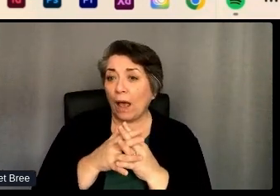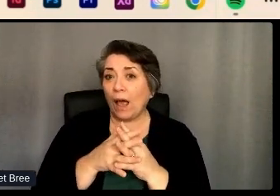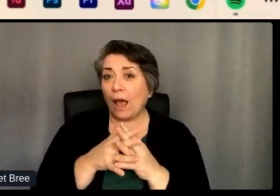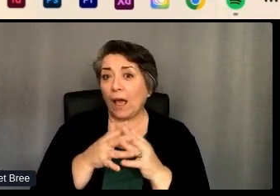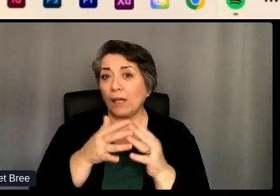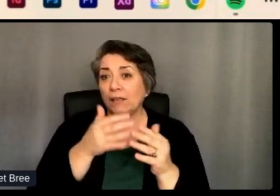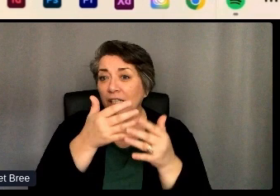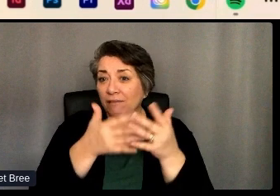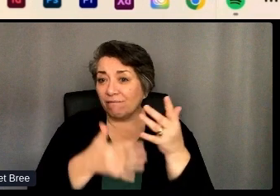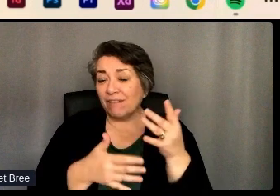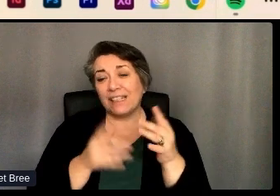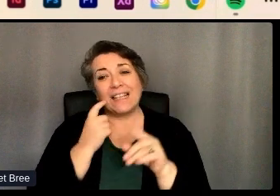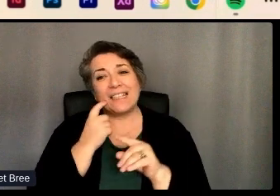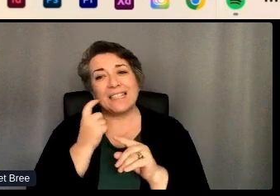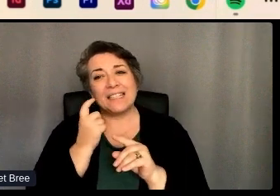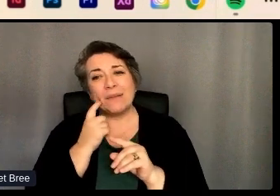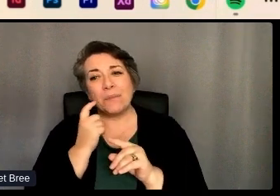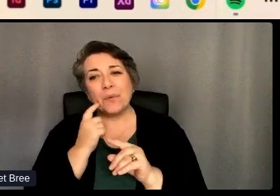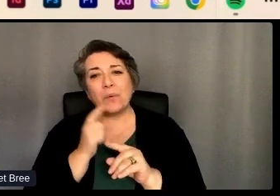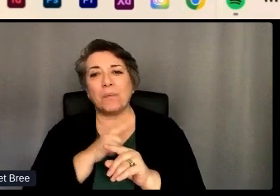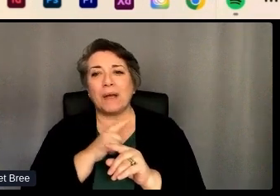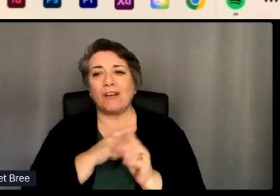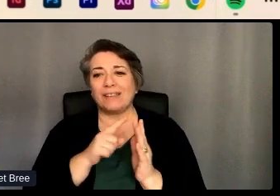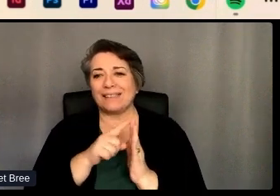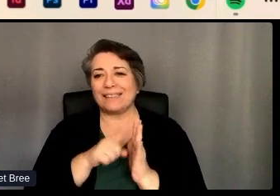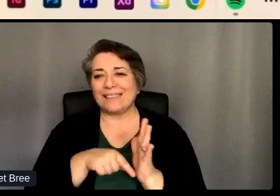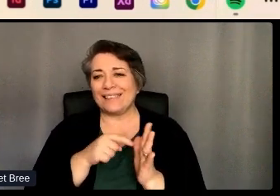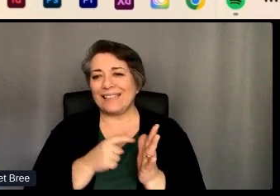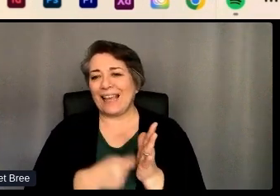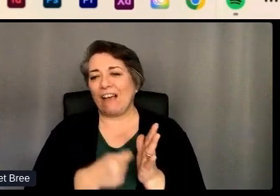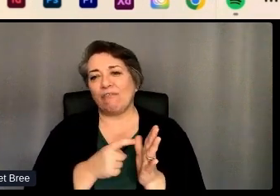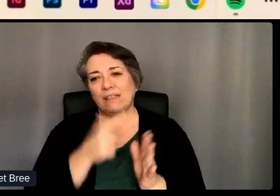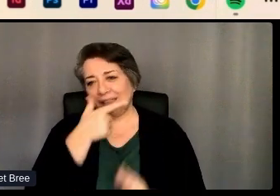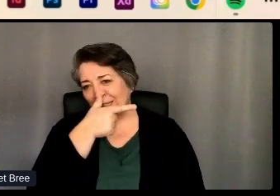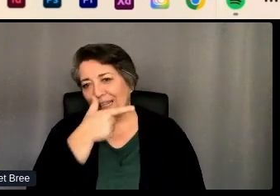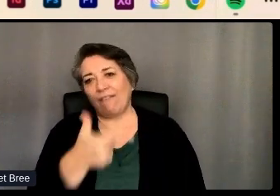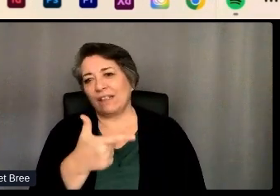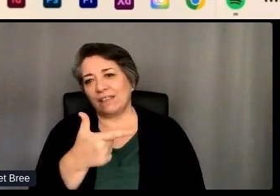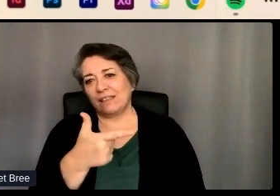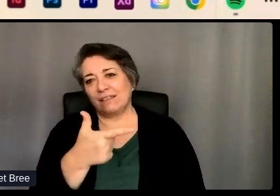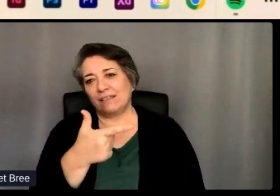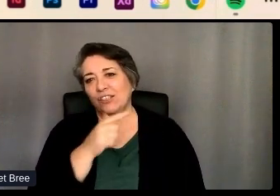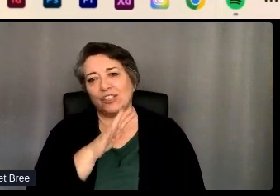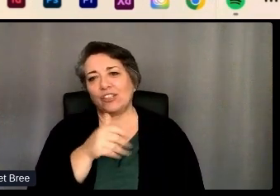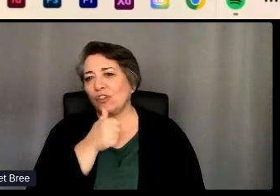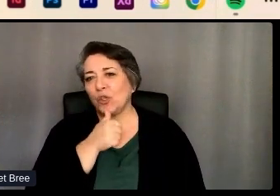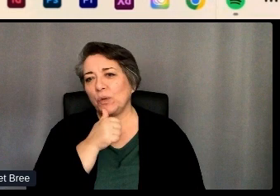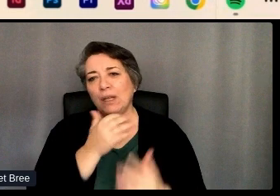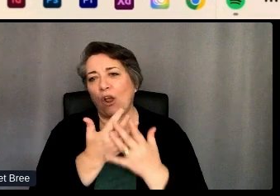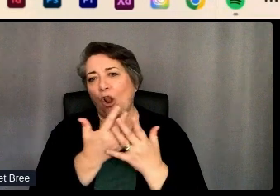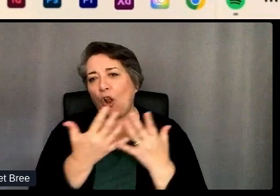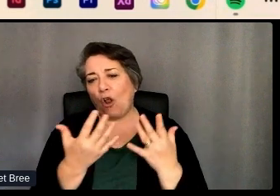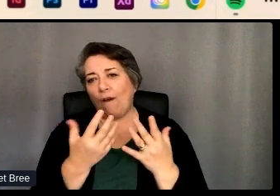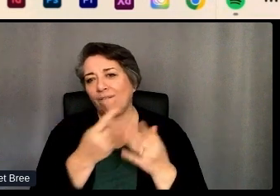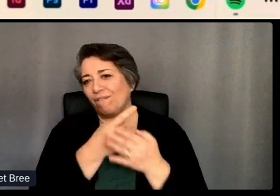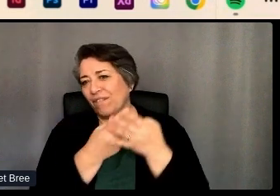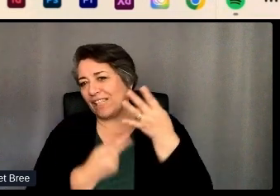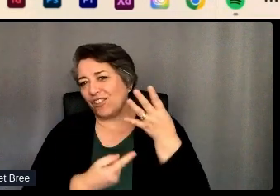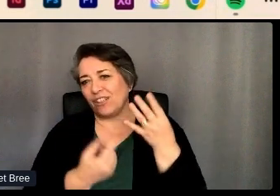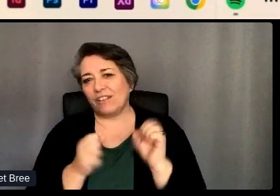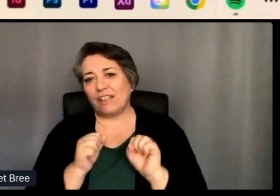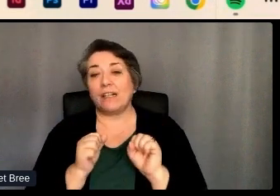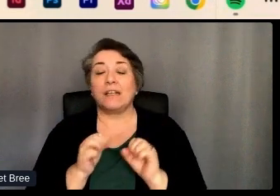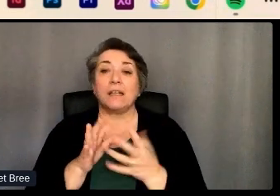old. She doesn't use that many features yet the system has to offer. But as you can see here, the configuration options are